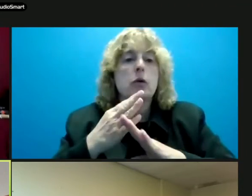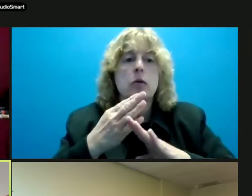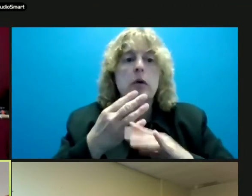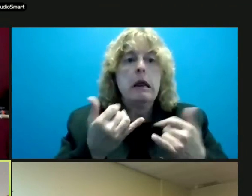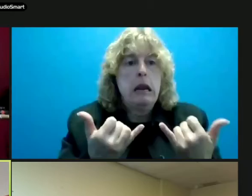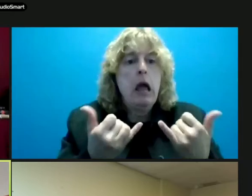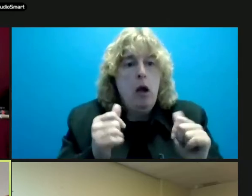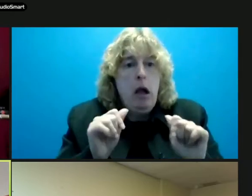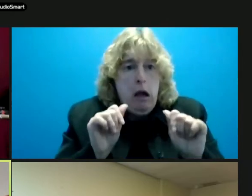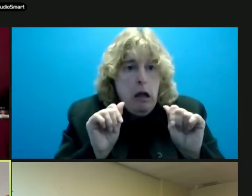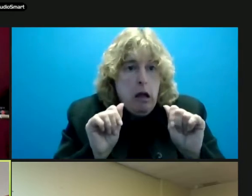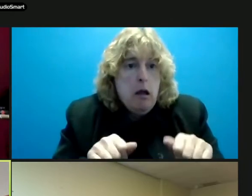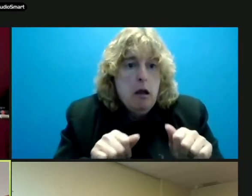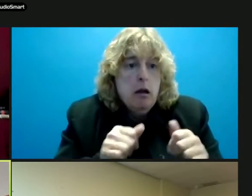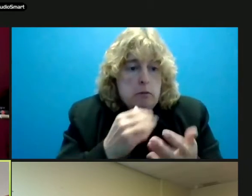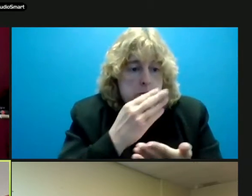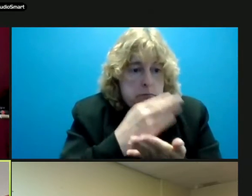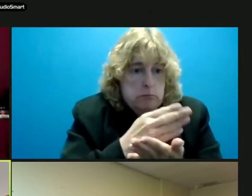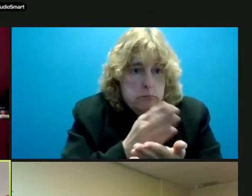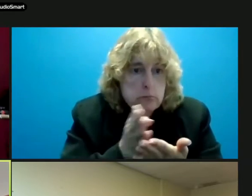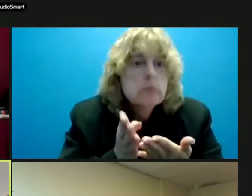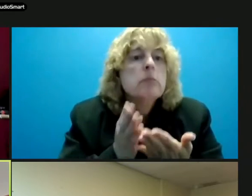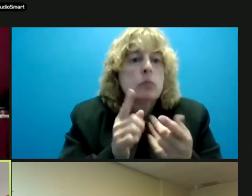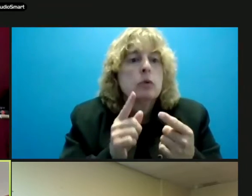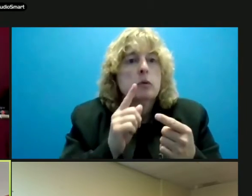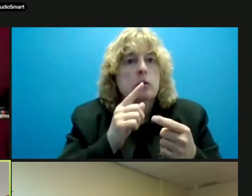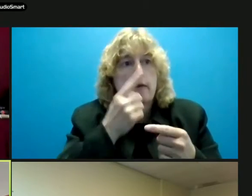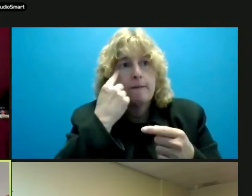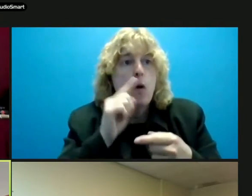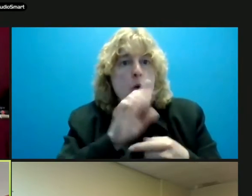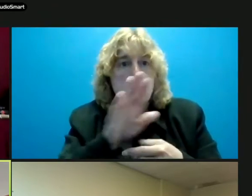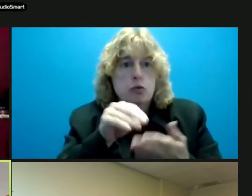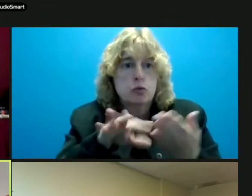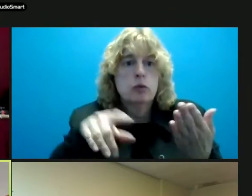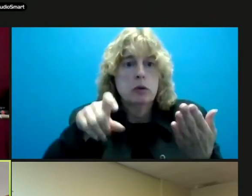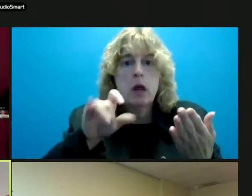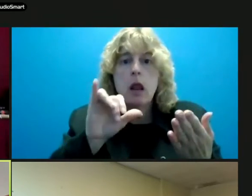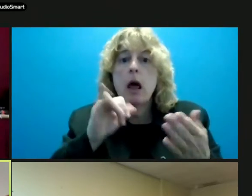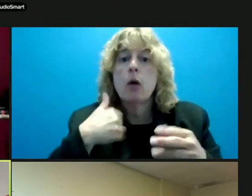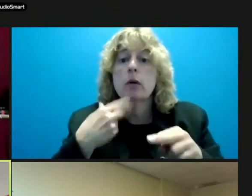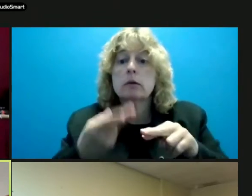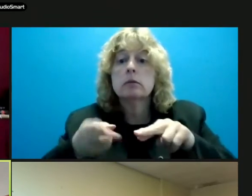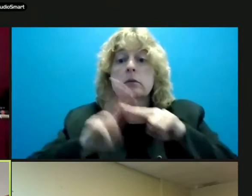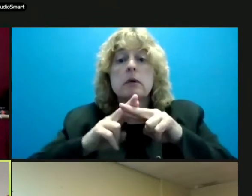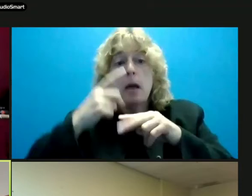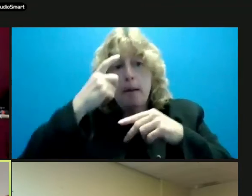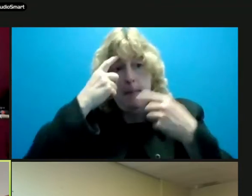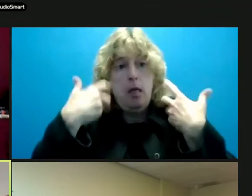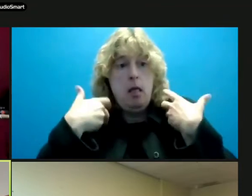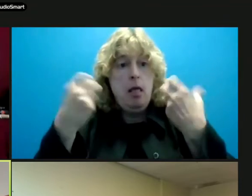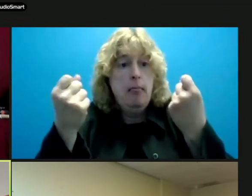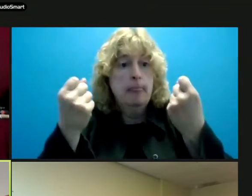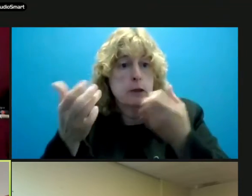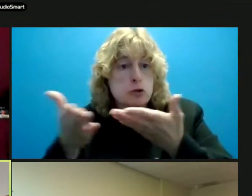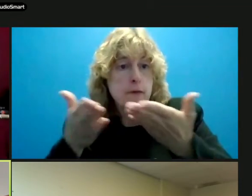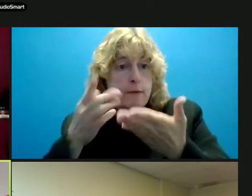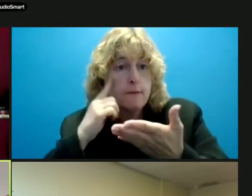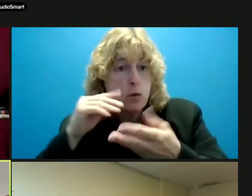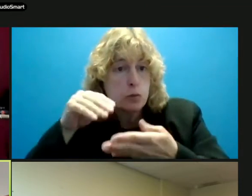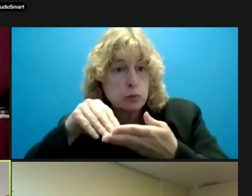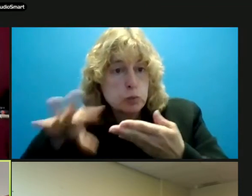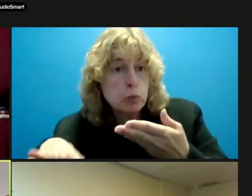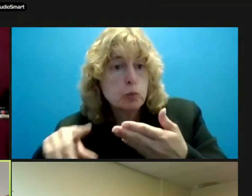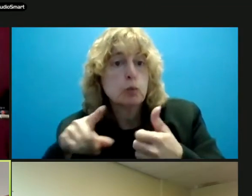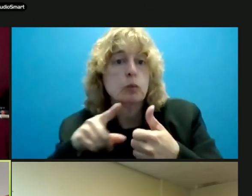example, we've increased the mental health support services for students. We've moved to